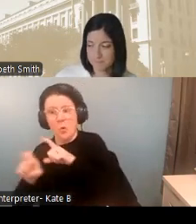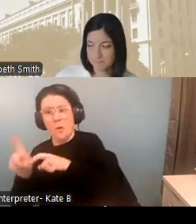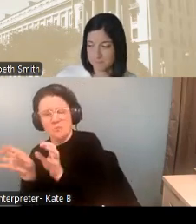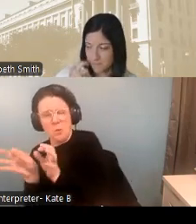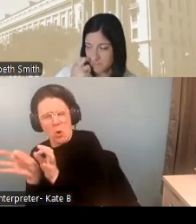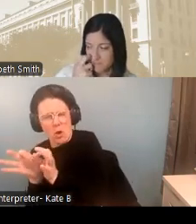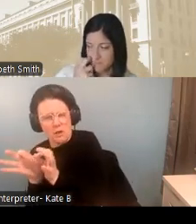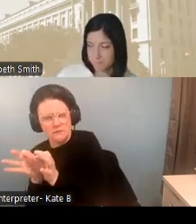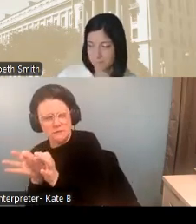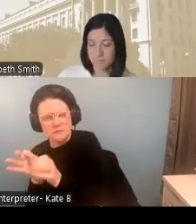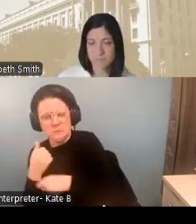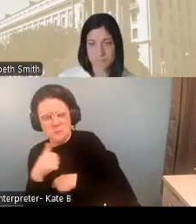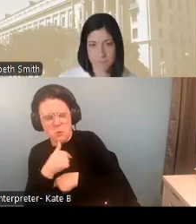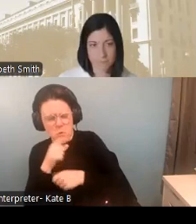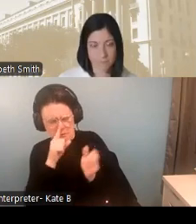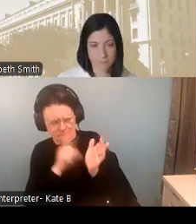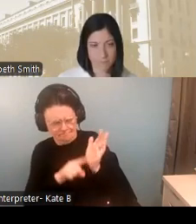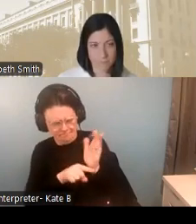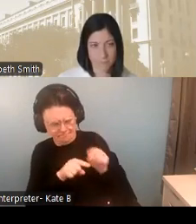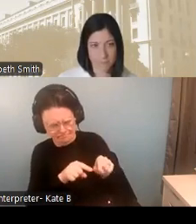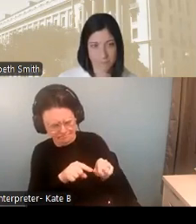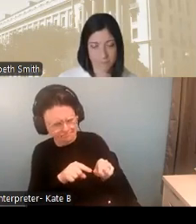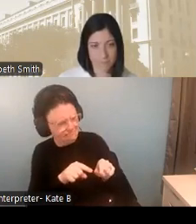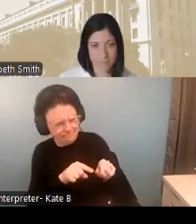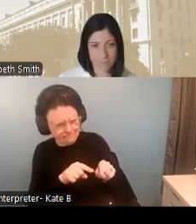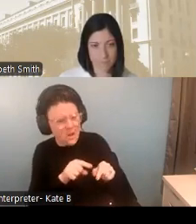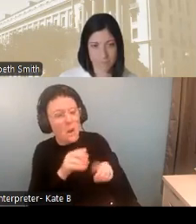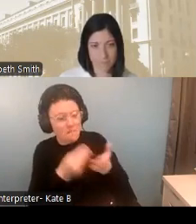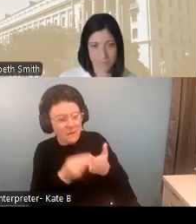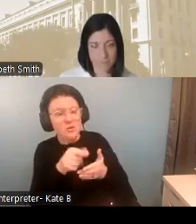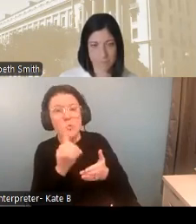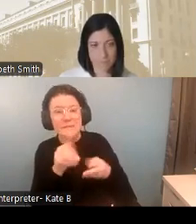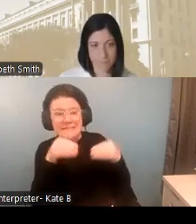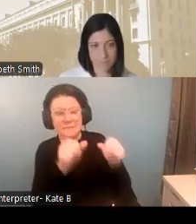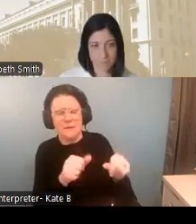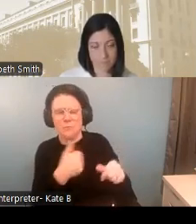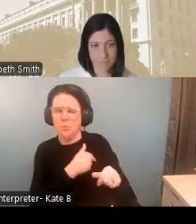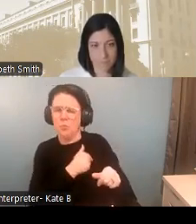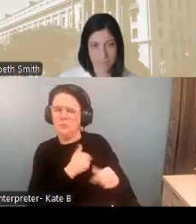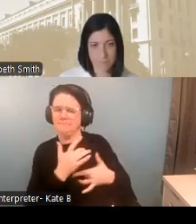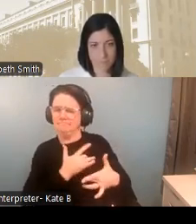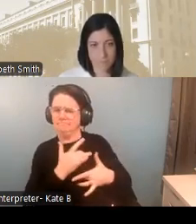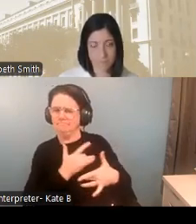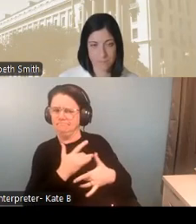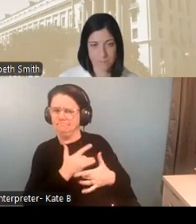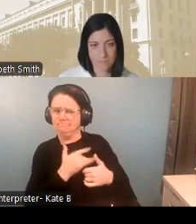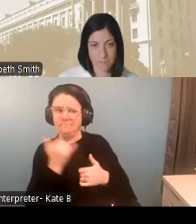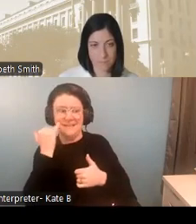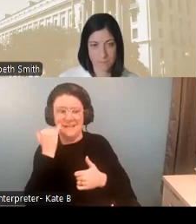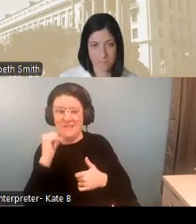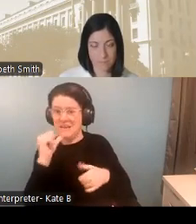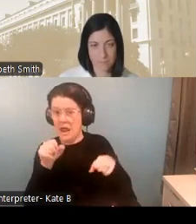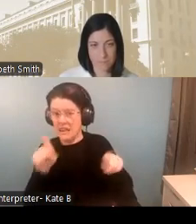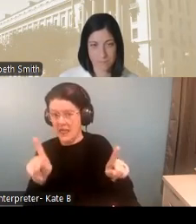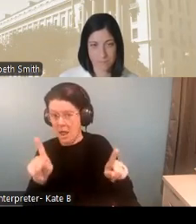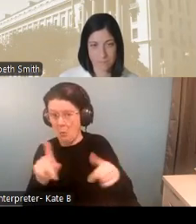means that we have determined that there was a problem with how money was spent. If a cost is determined to be